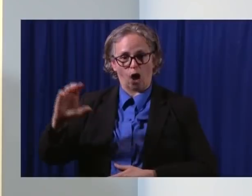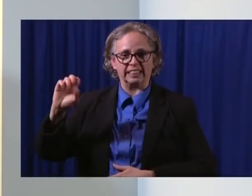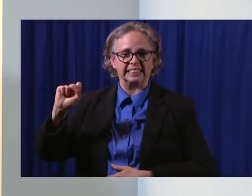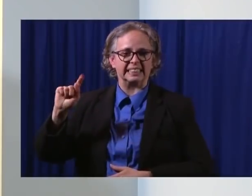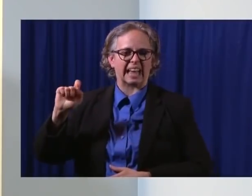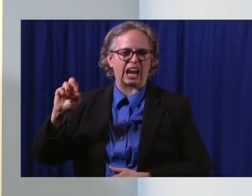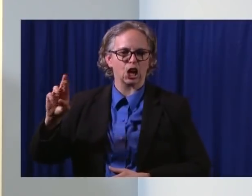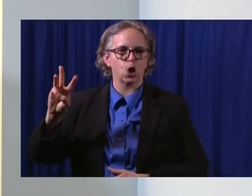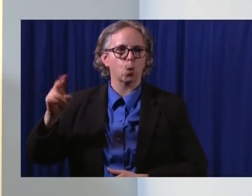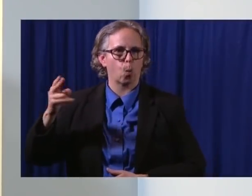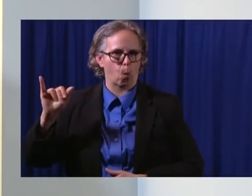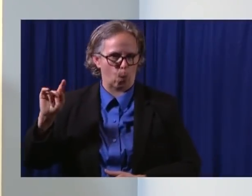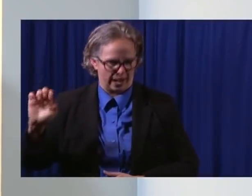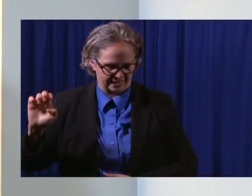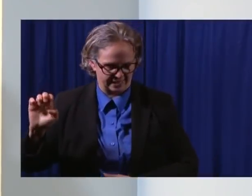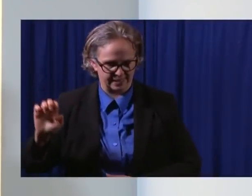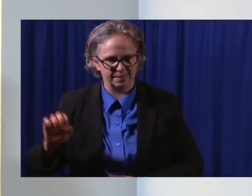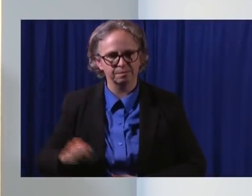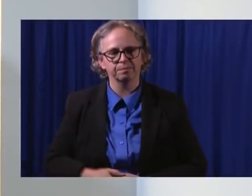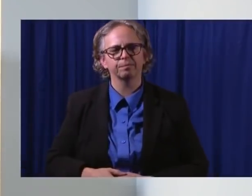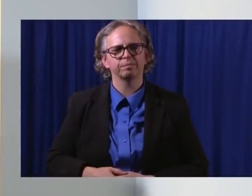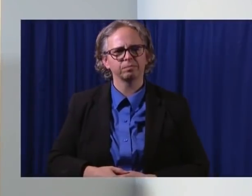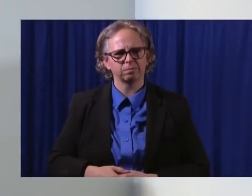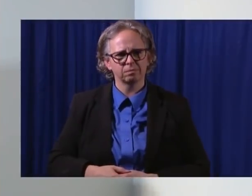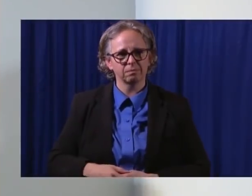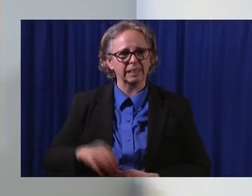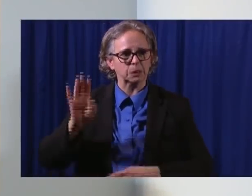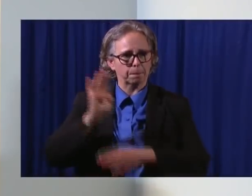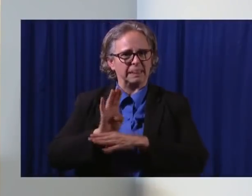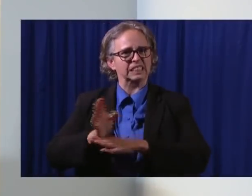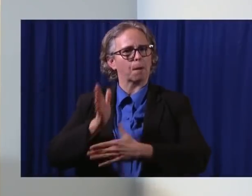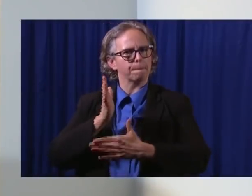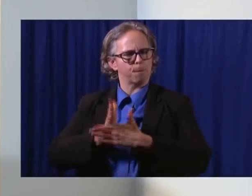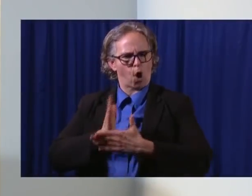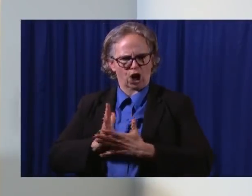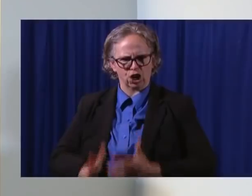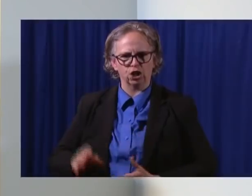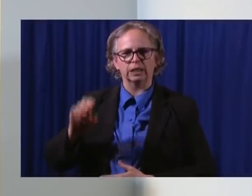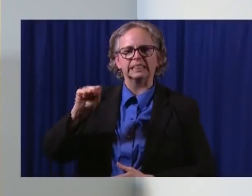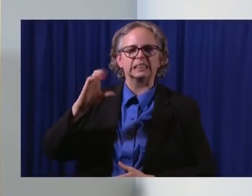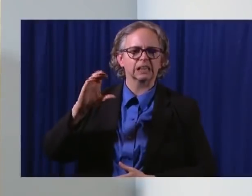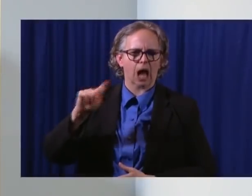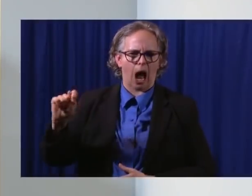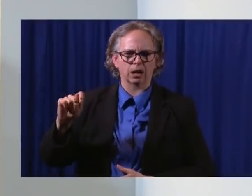business partner, Scott Robertson. And I want to thank both of these gentlemen for joining us.